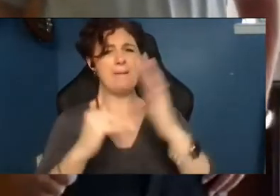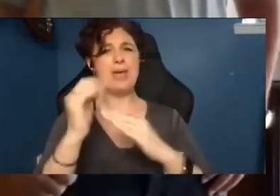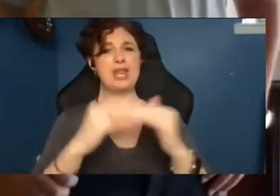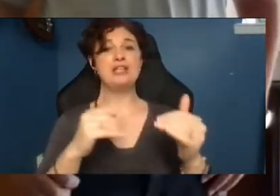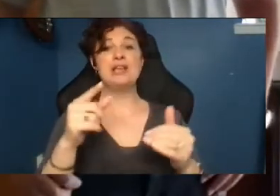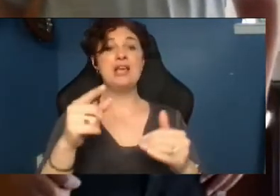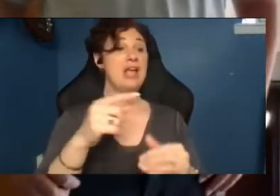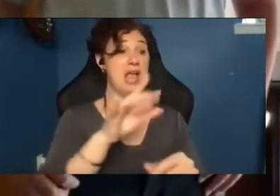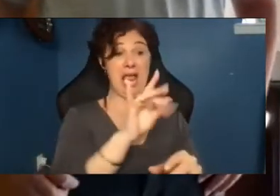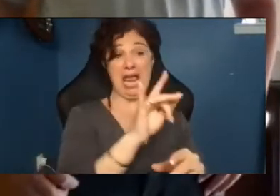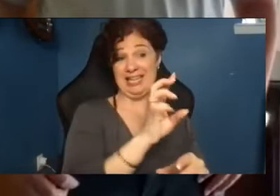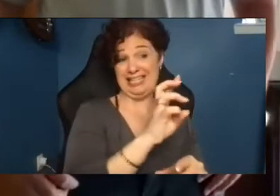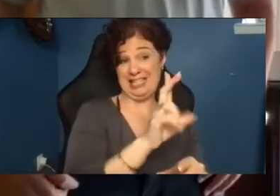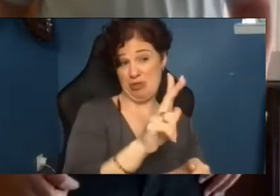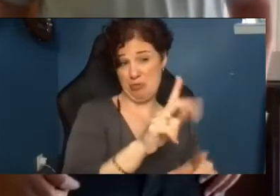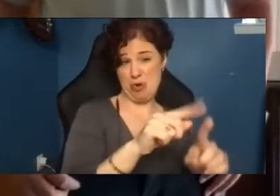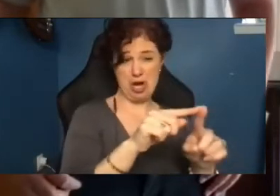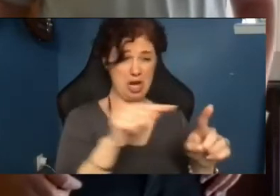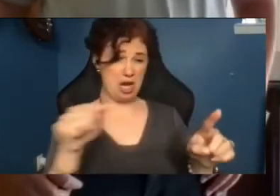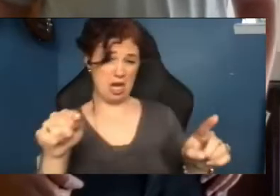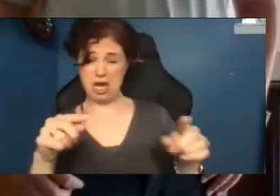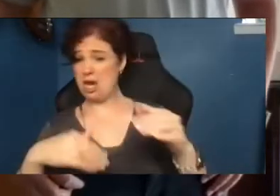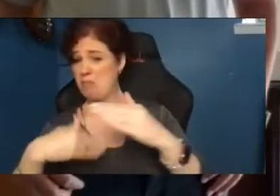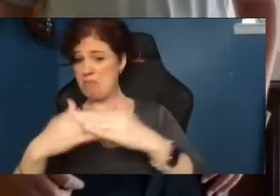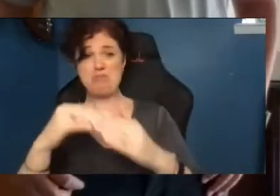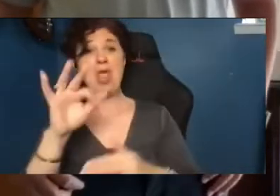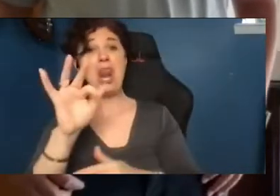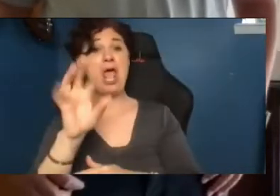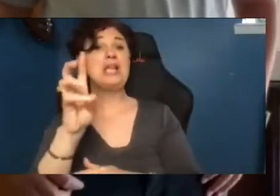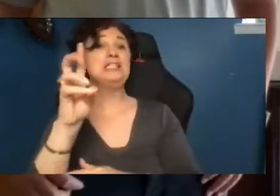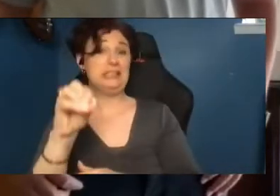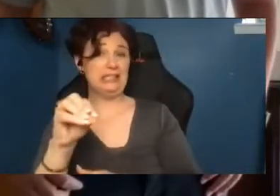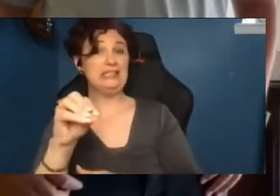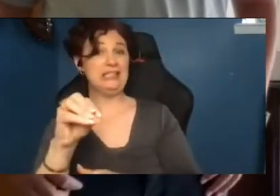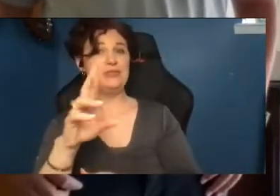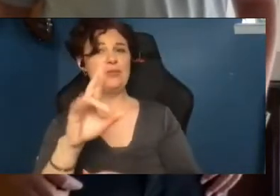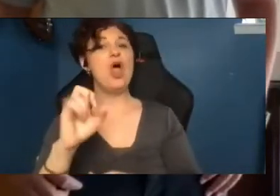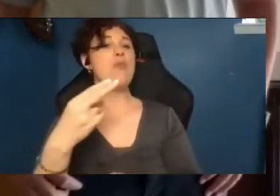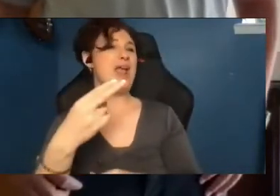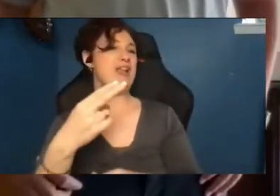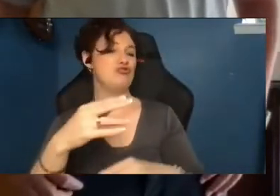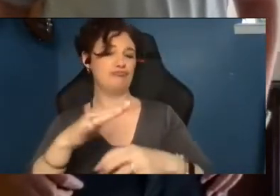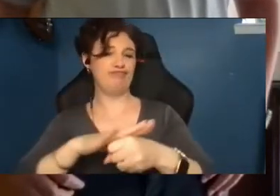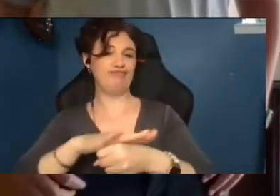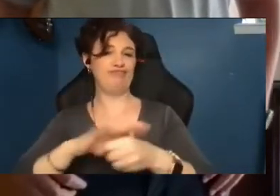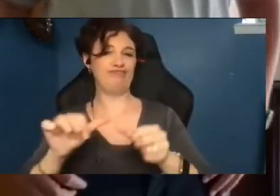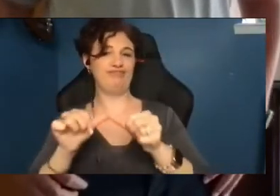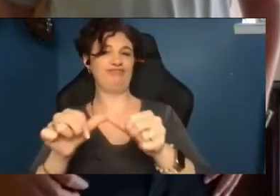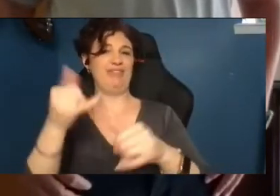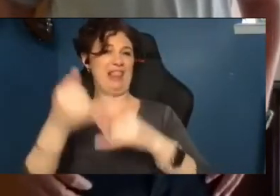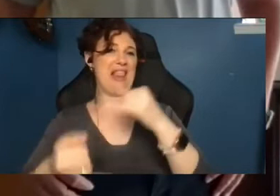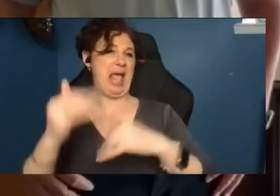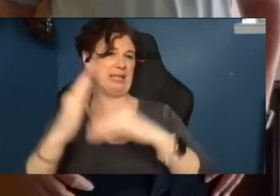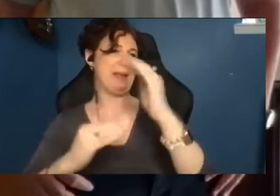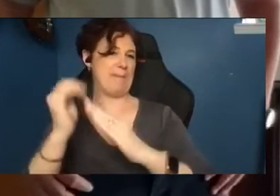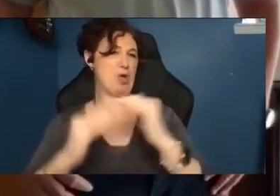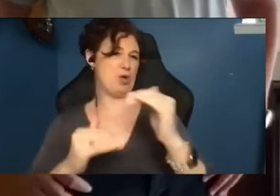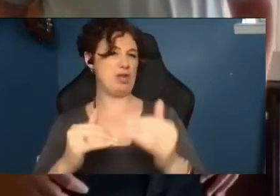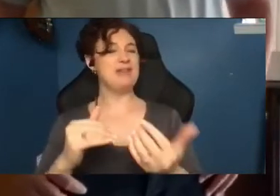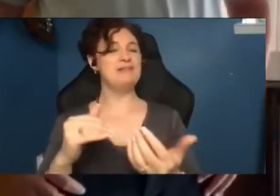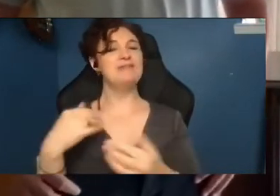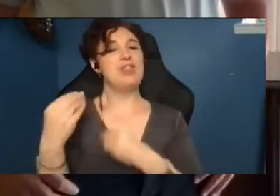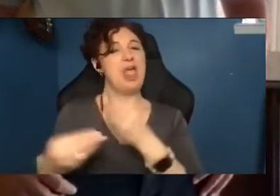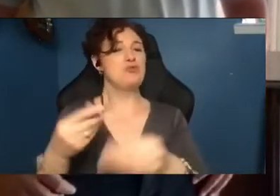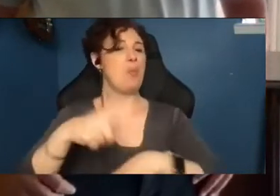anywhere from 1863 up until the 1960s, which our ranger station really represents the last building built during that historic